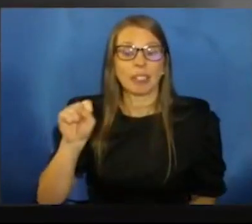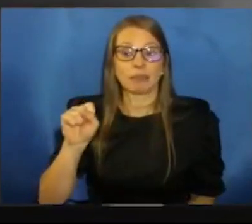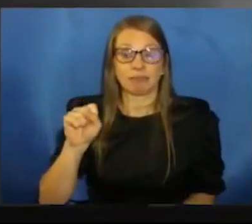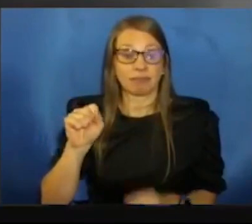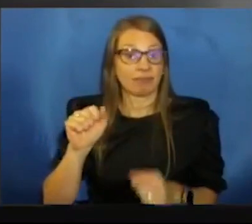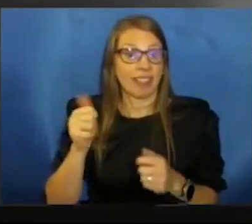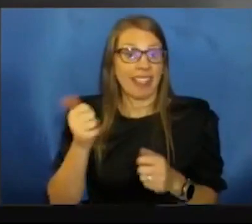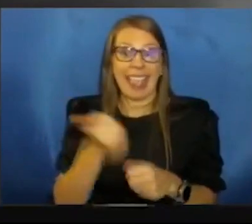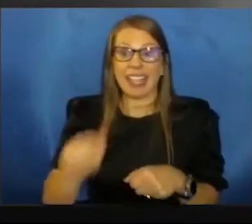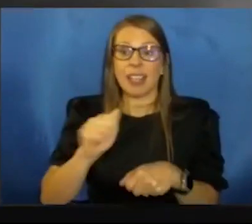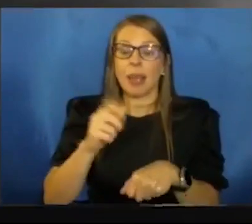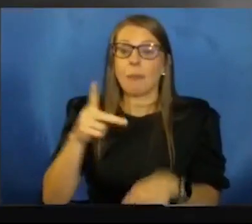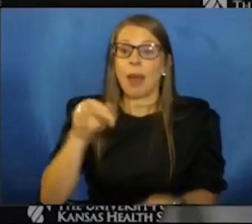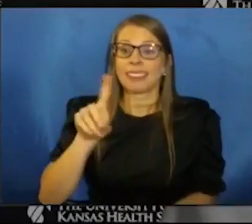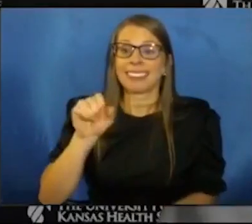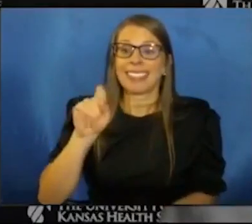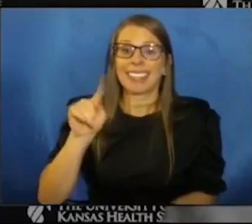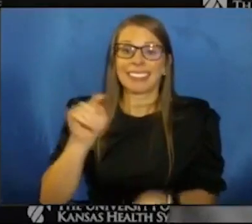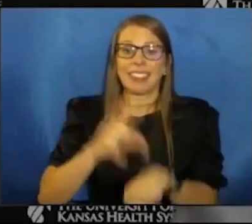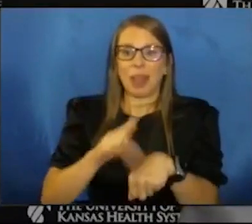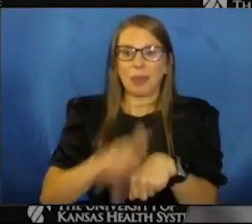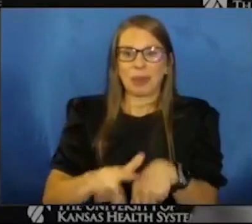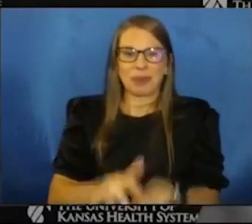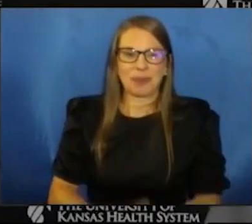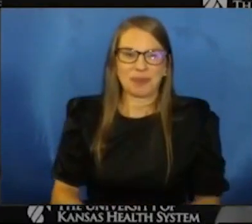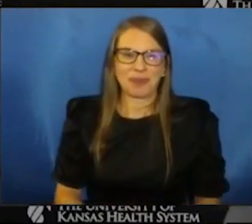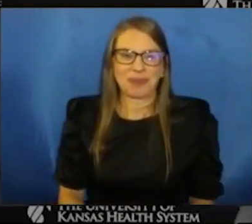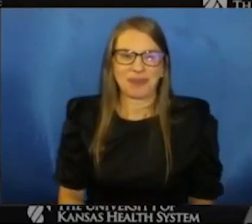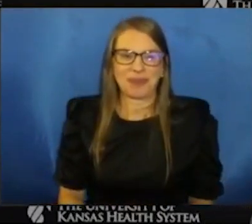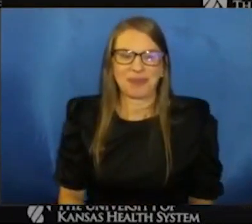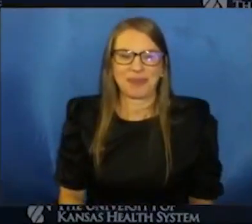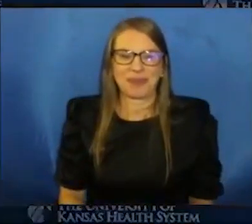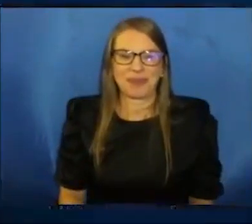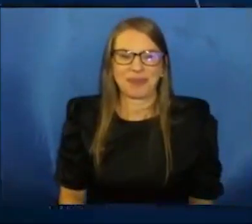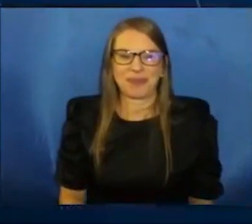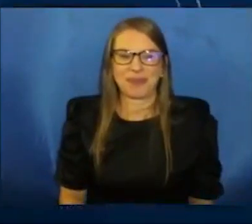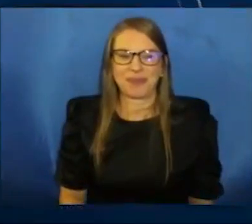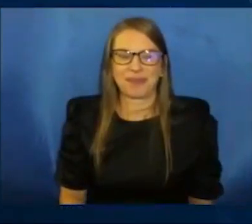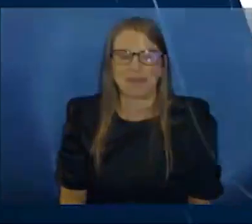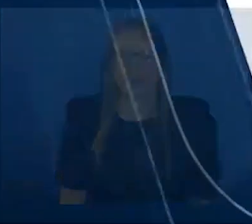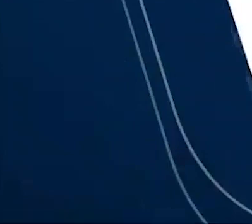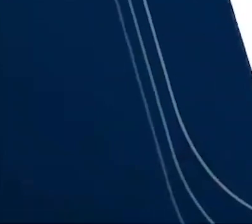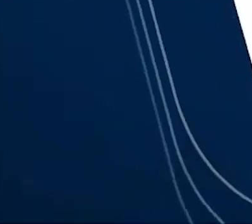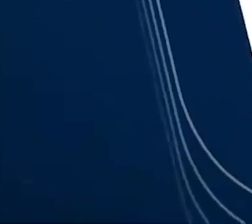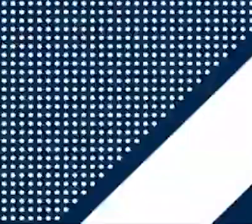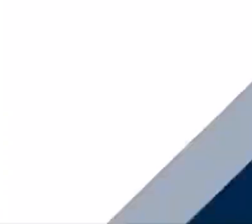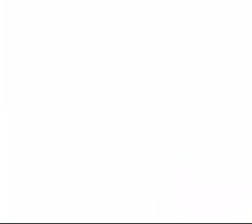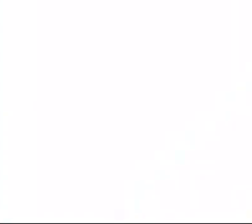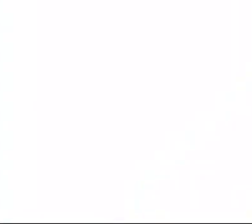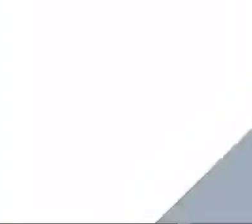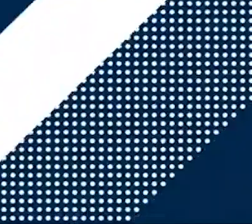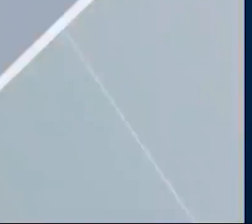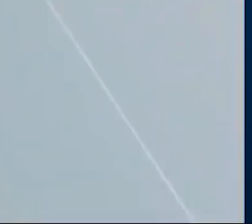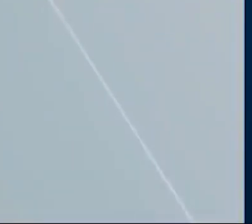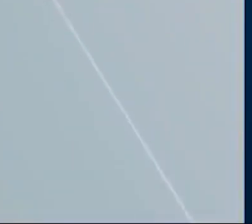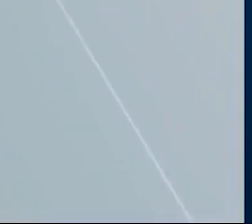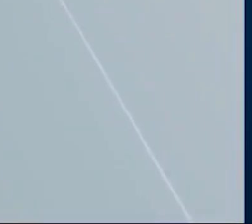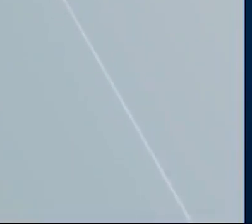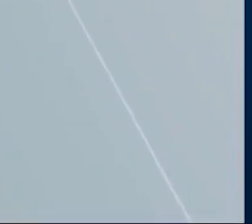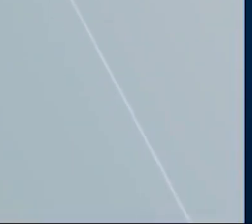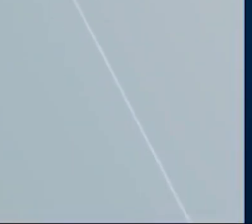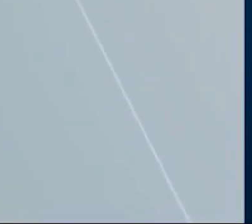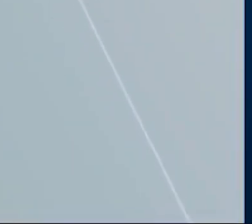5 to 6 weeks. This thing moves quickly through a community, and it's very, very dangerous. But the spread is largely in younger people. You go through